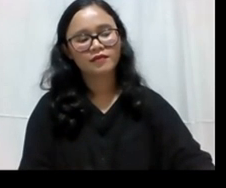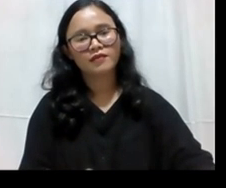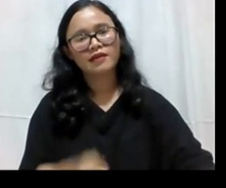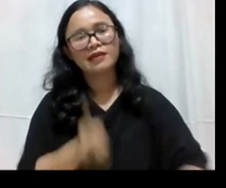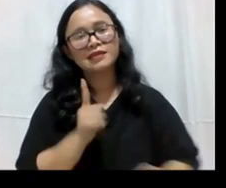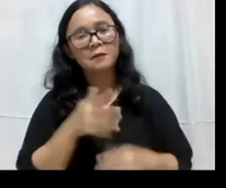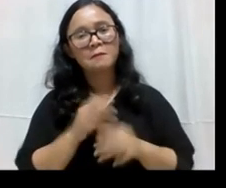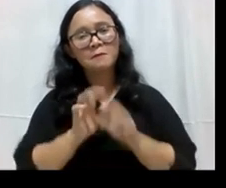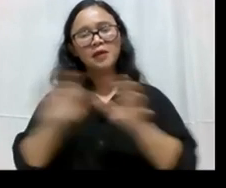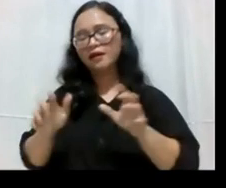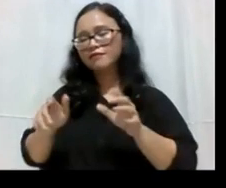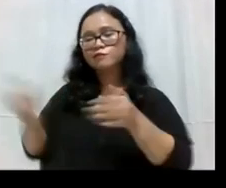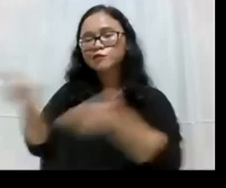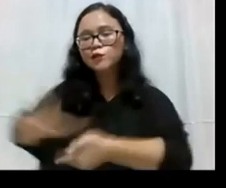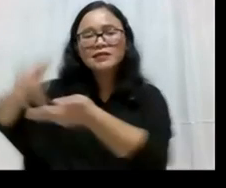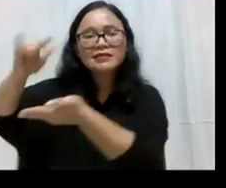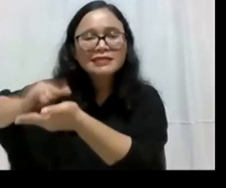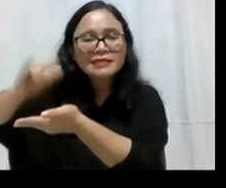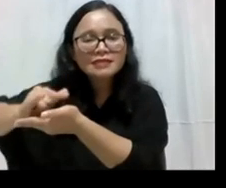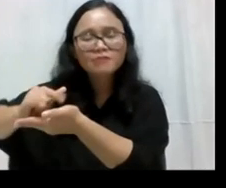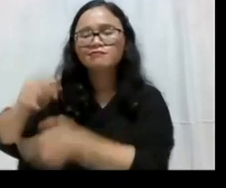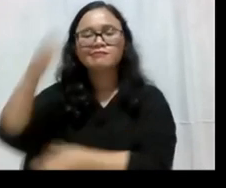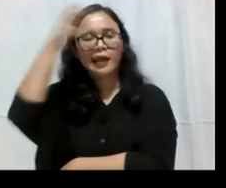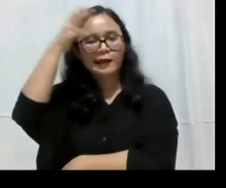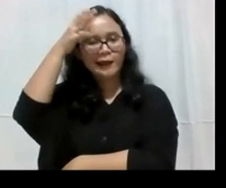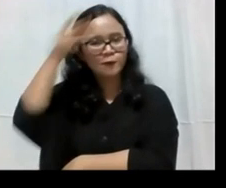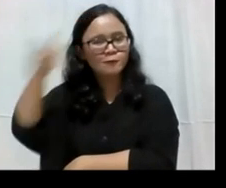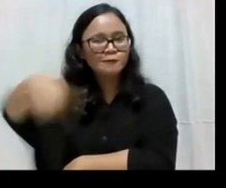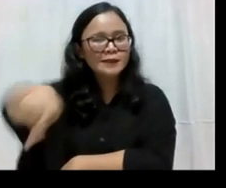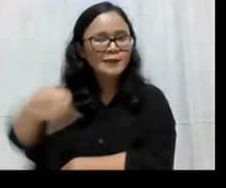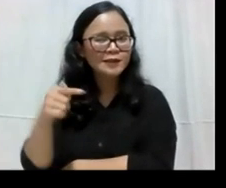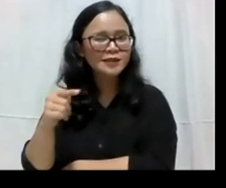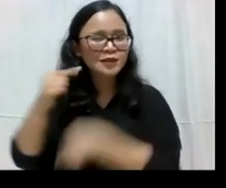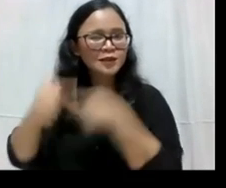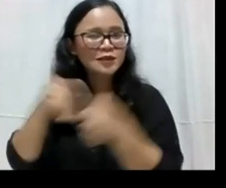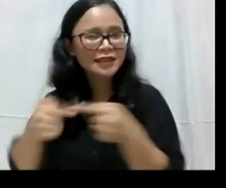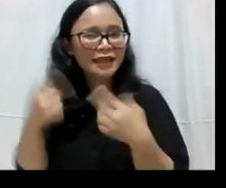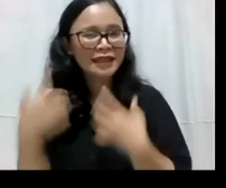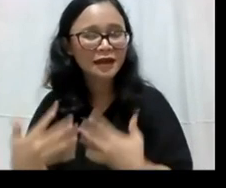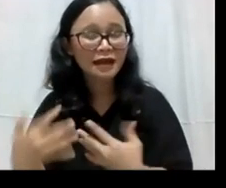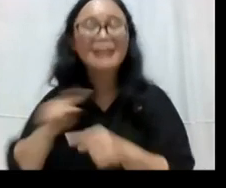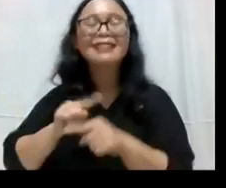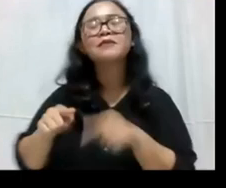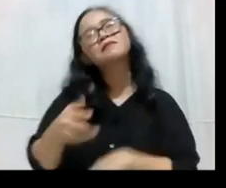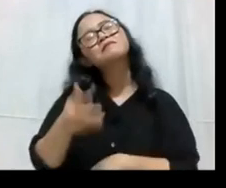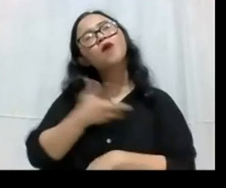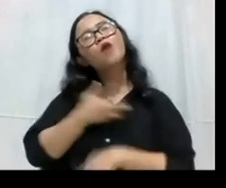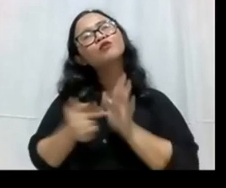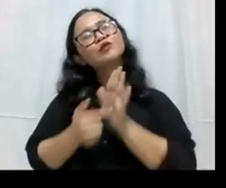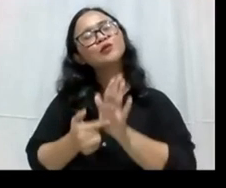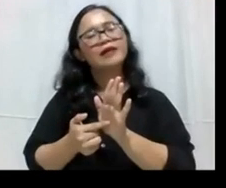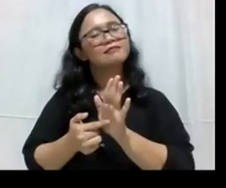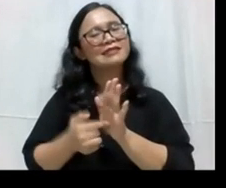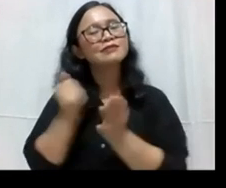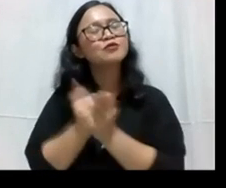to tell a universal human COVID story. But for a long time, we still were not sure